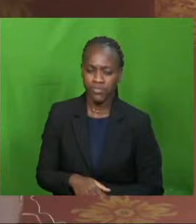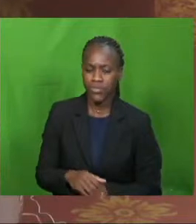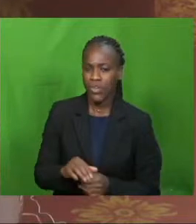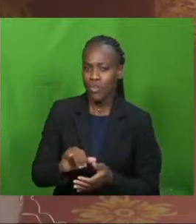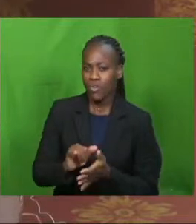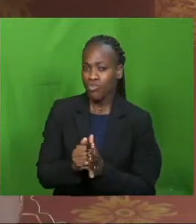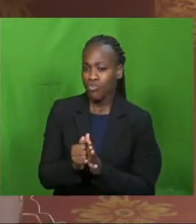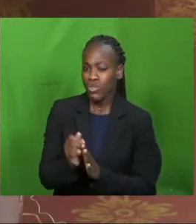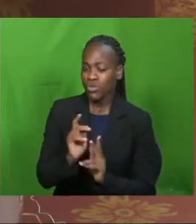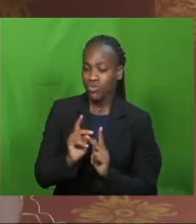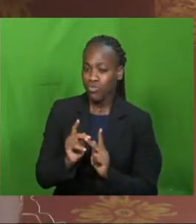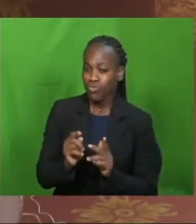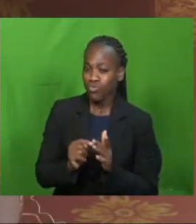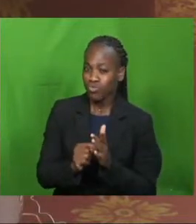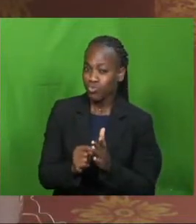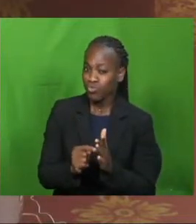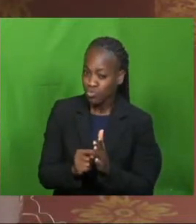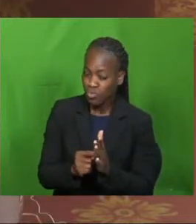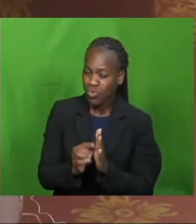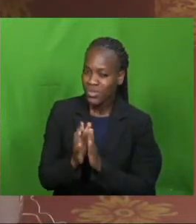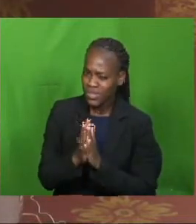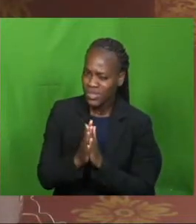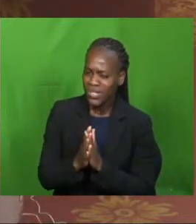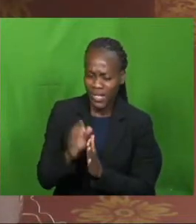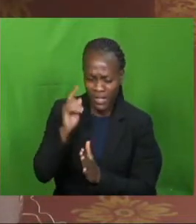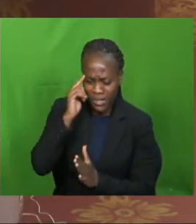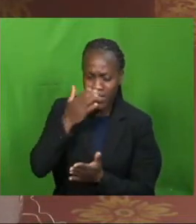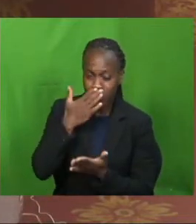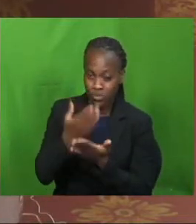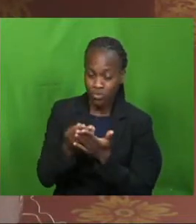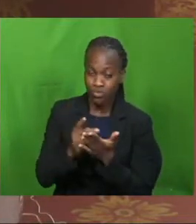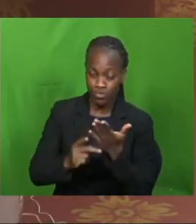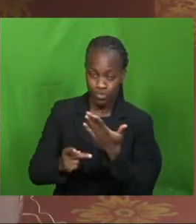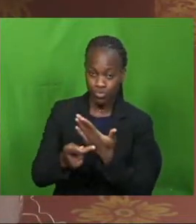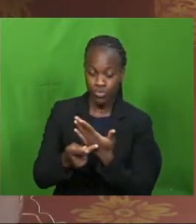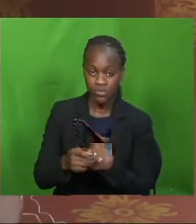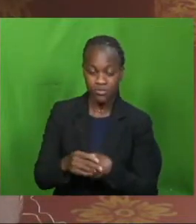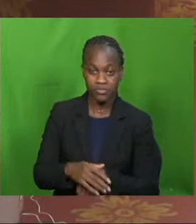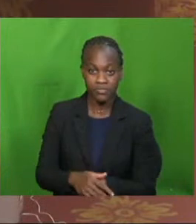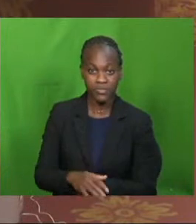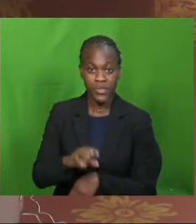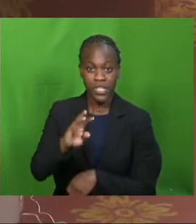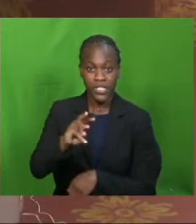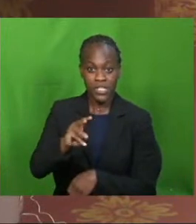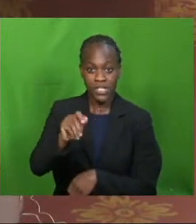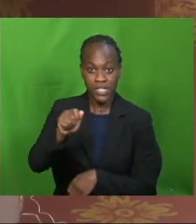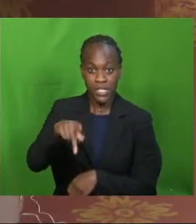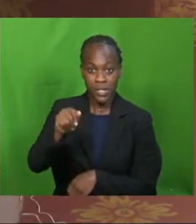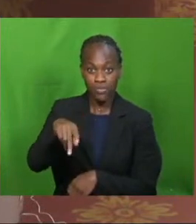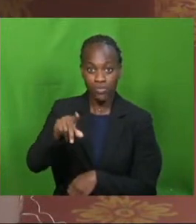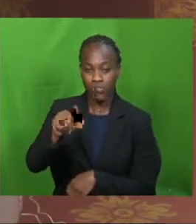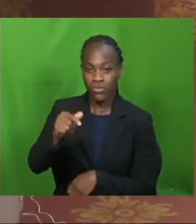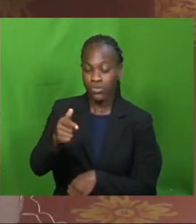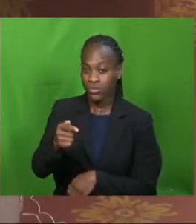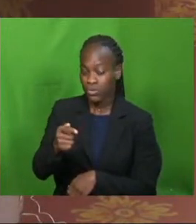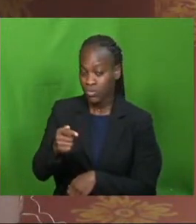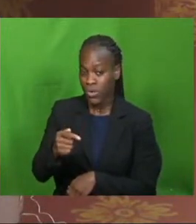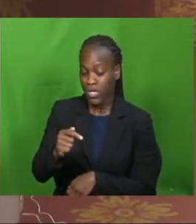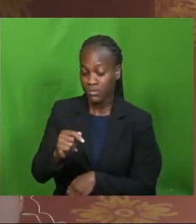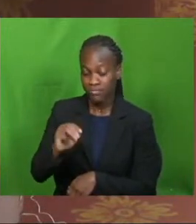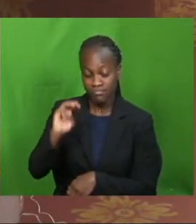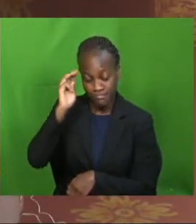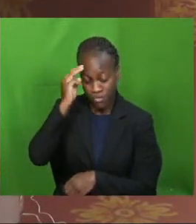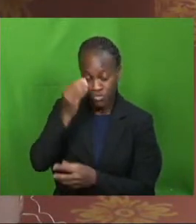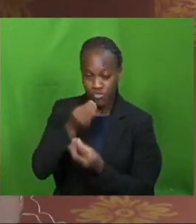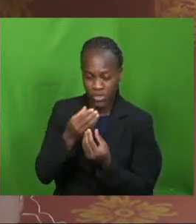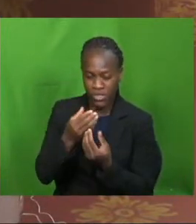confidence that it is a worthy program. Mr. Speaker, on the 16th of April 2021, the Ministry of Information further engaged